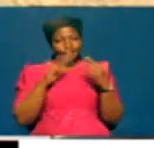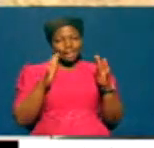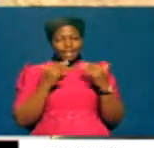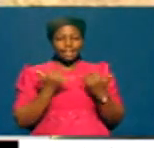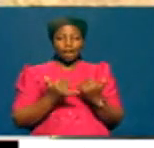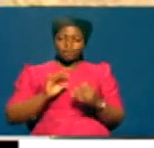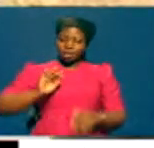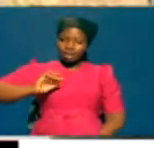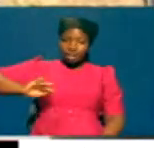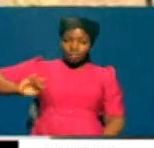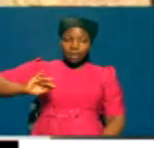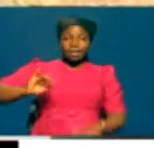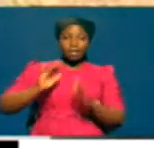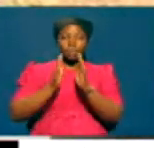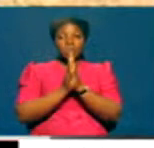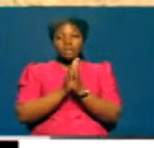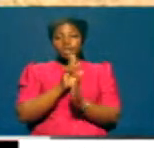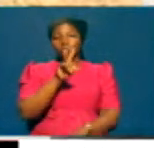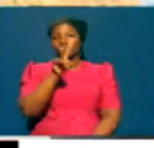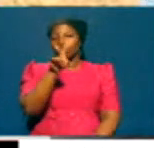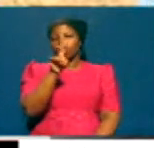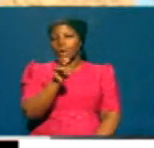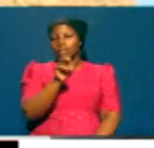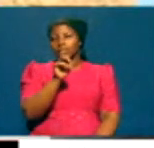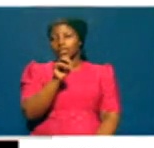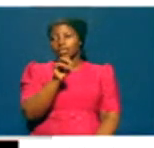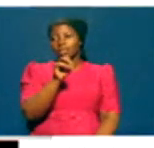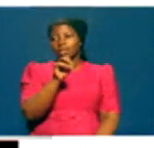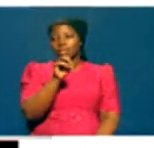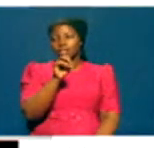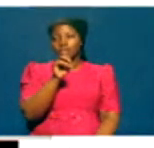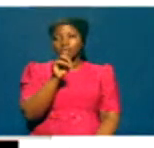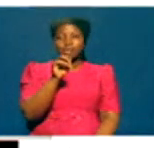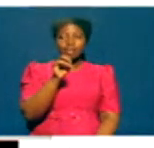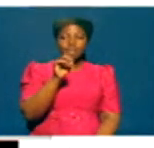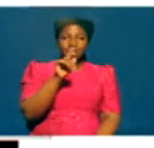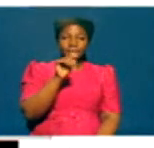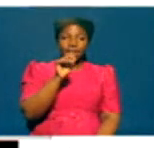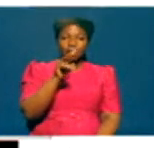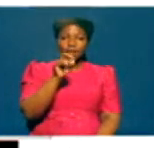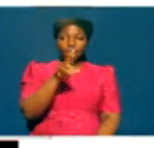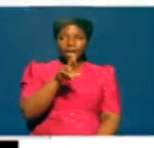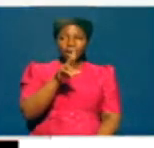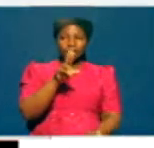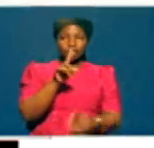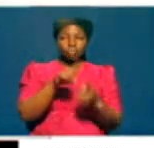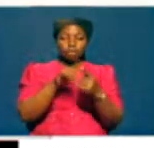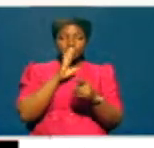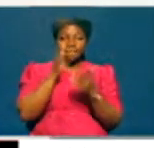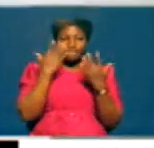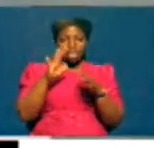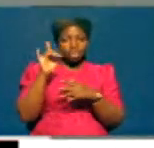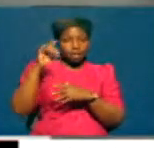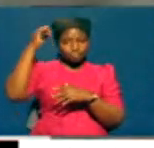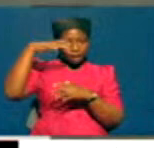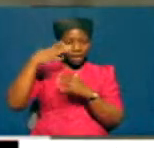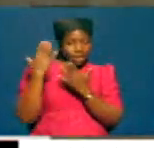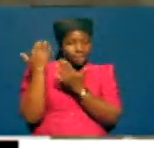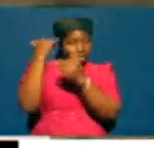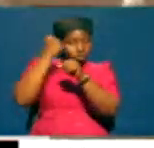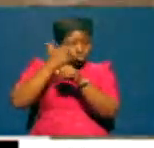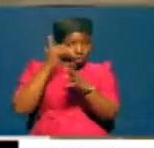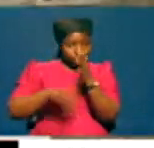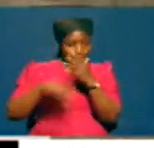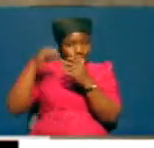with 20 tower erections to be completed. The power line is expected to do away with power outages within